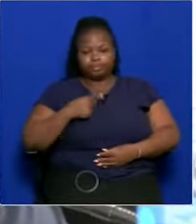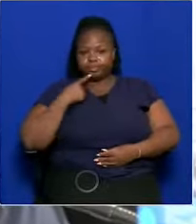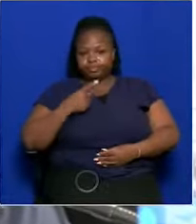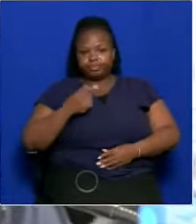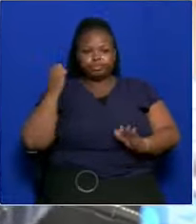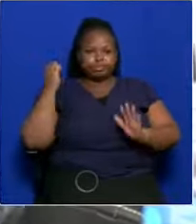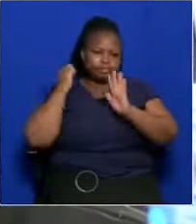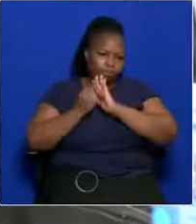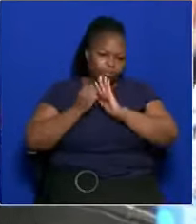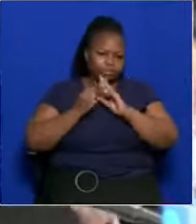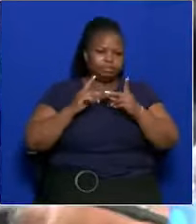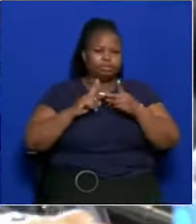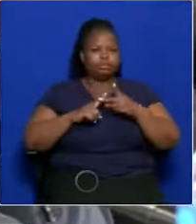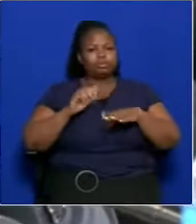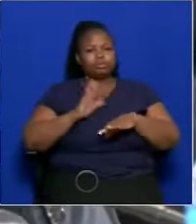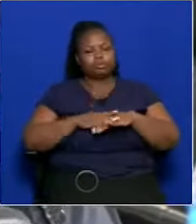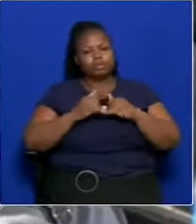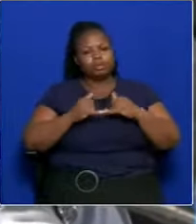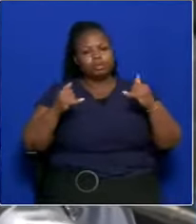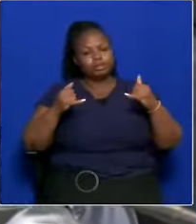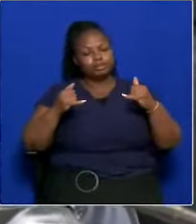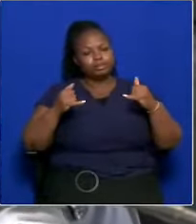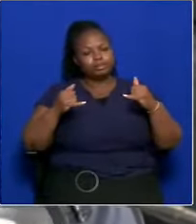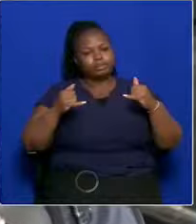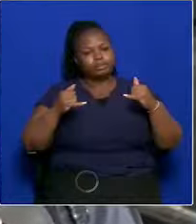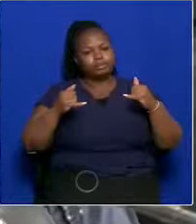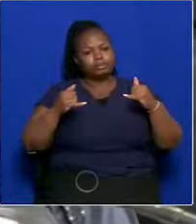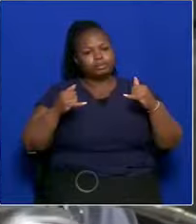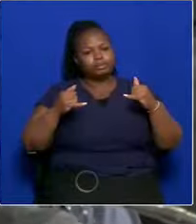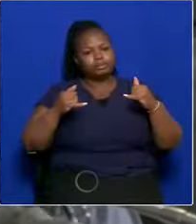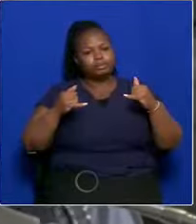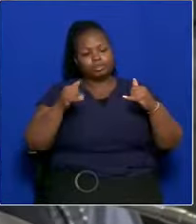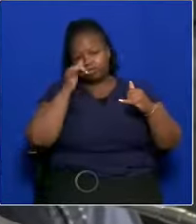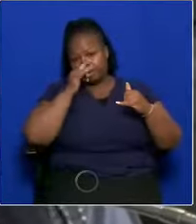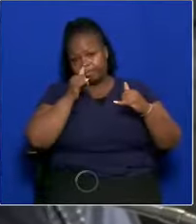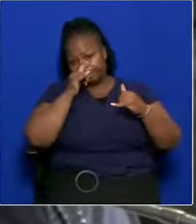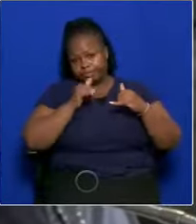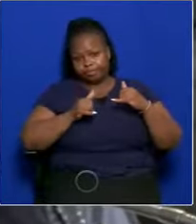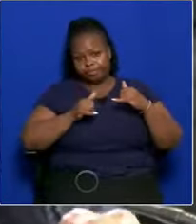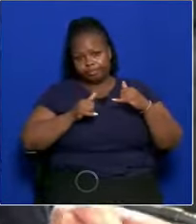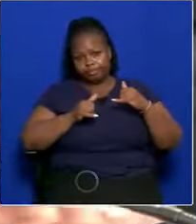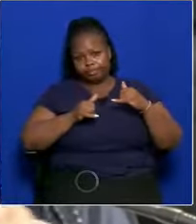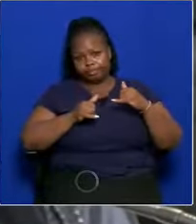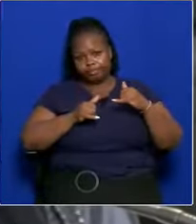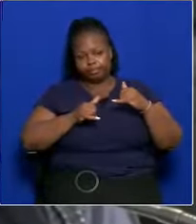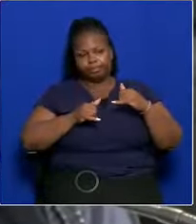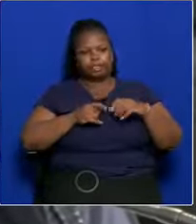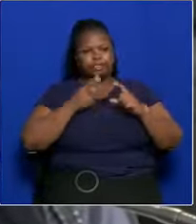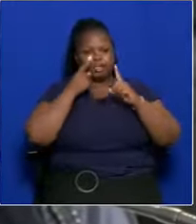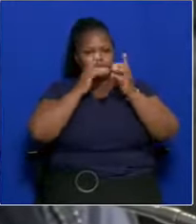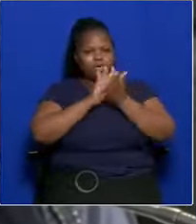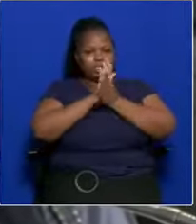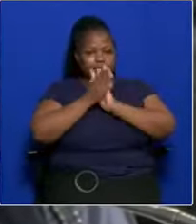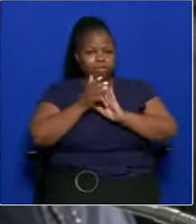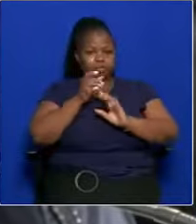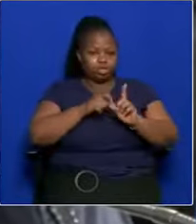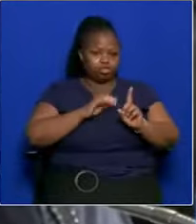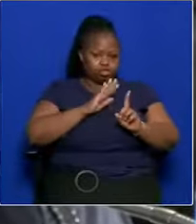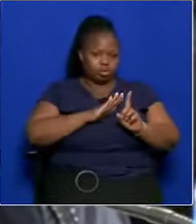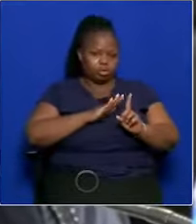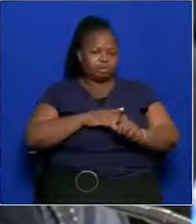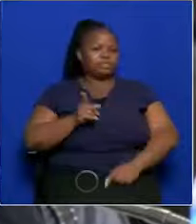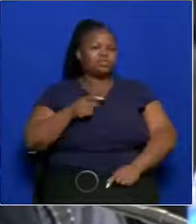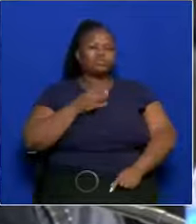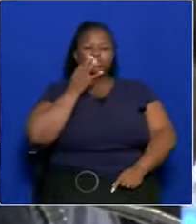the cybersecurity and criminal injury. You know nothing about it. So when you complain that